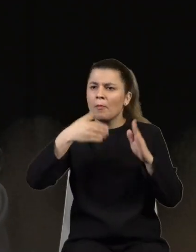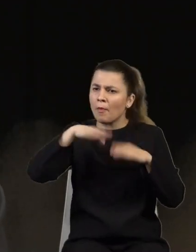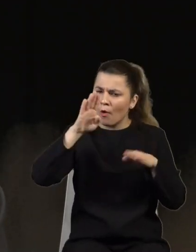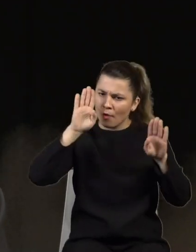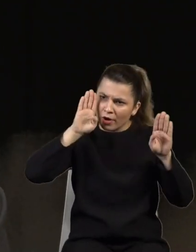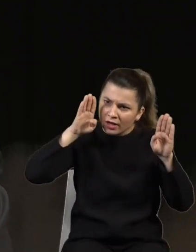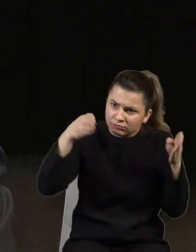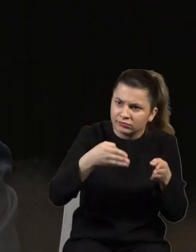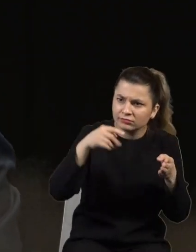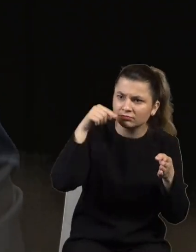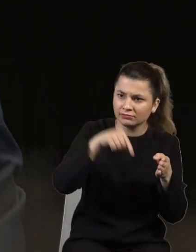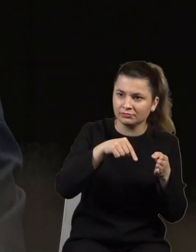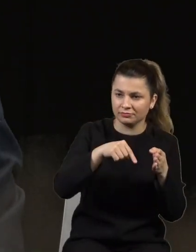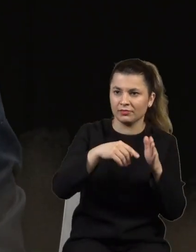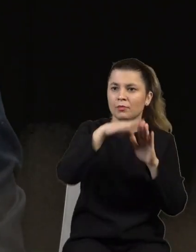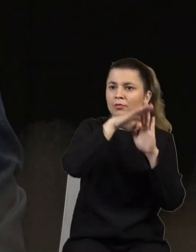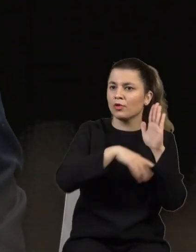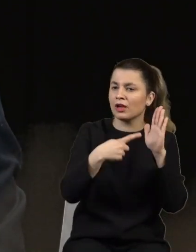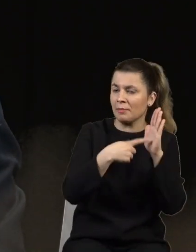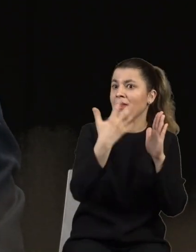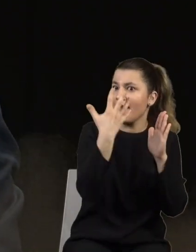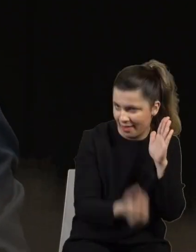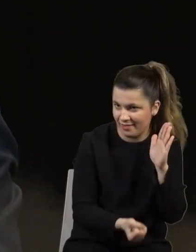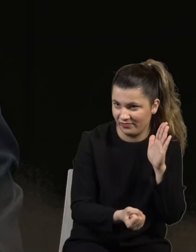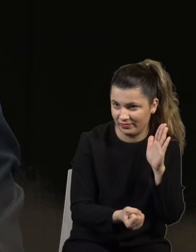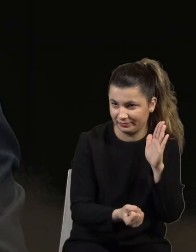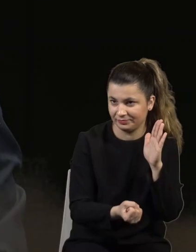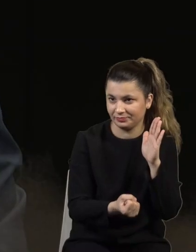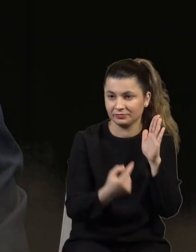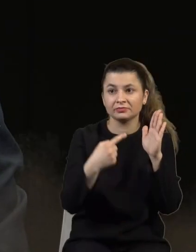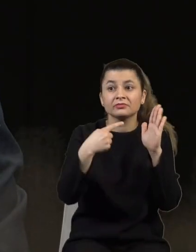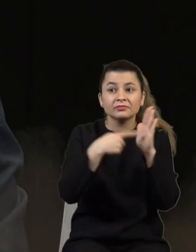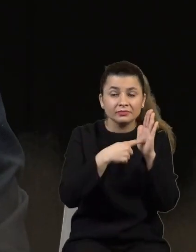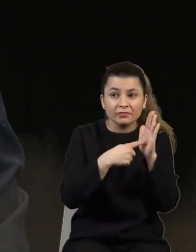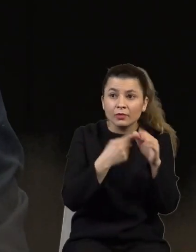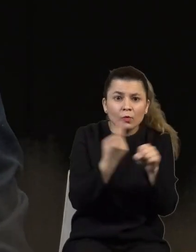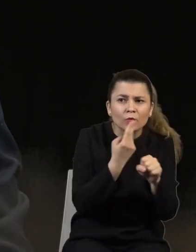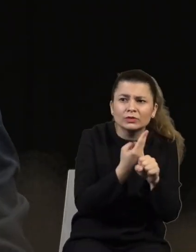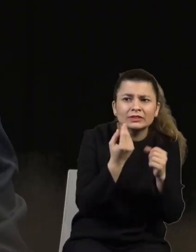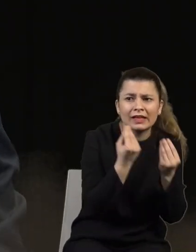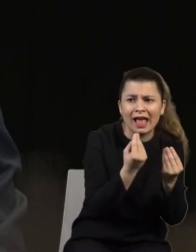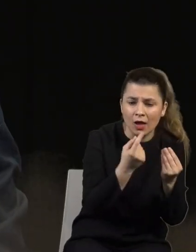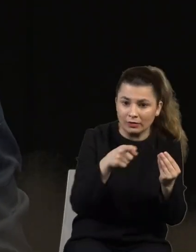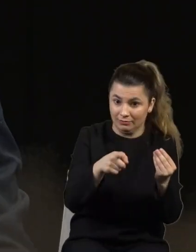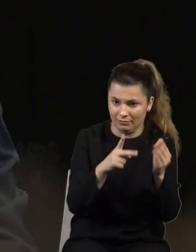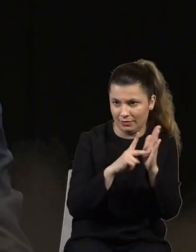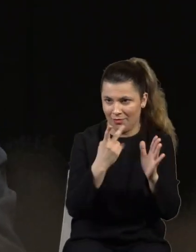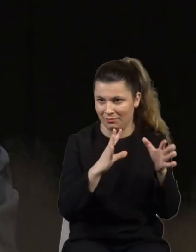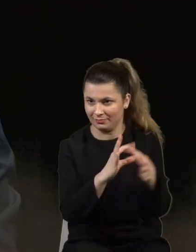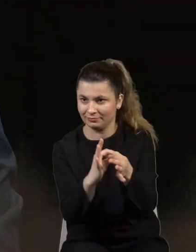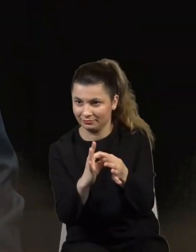military mobility on the one hand, but in my opinion we should also shape